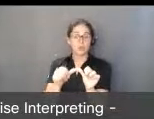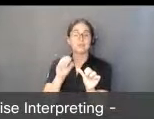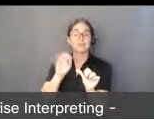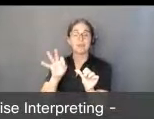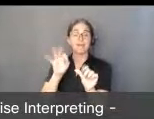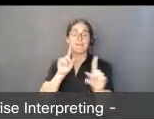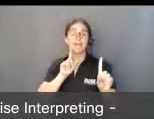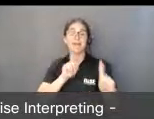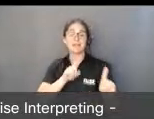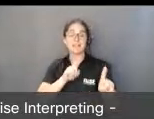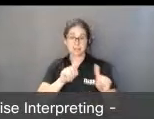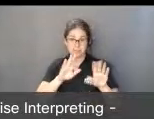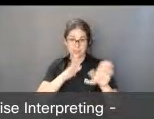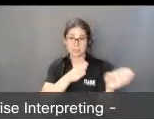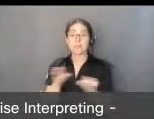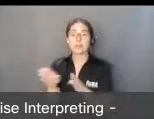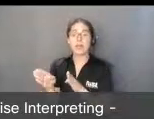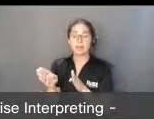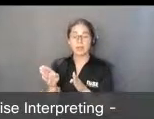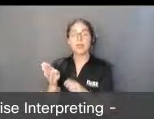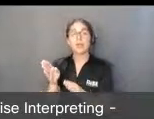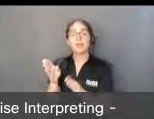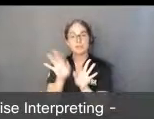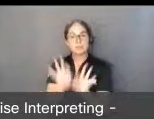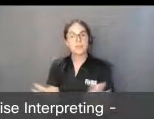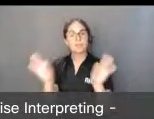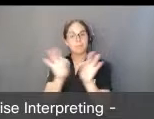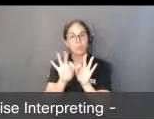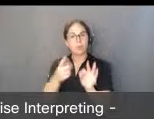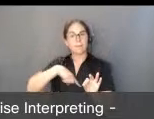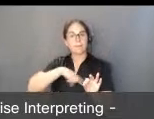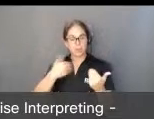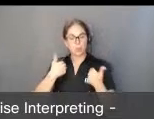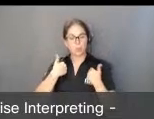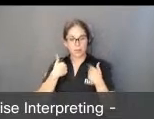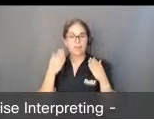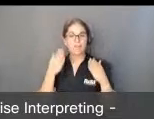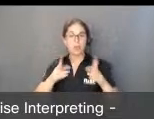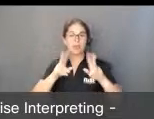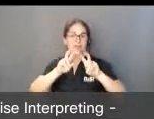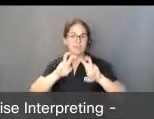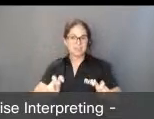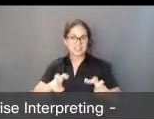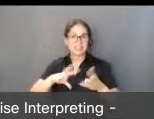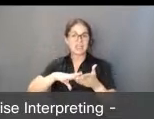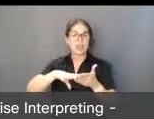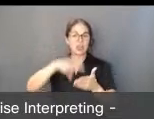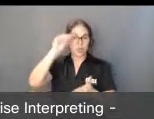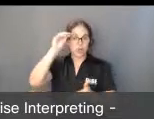we have a way of assessing learning loss. And so